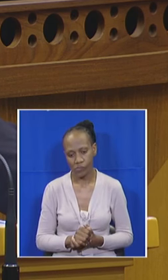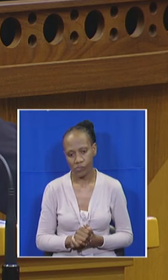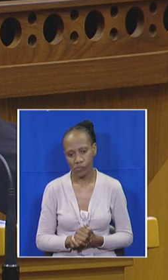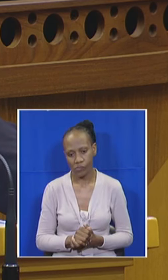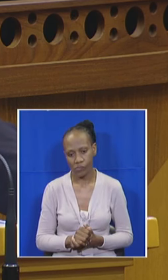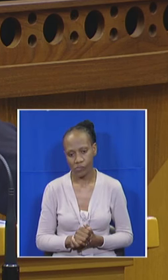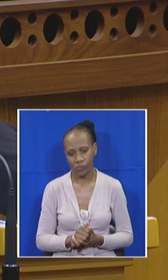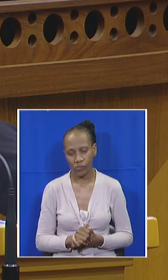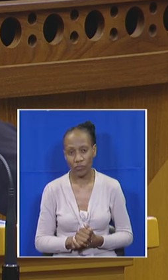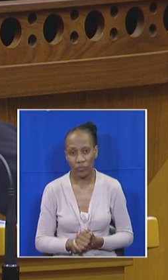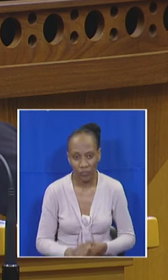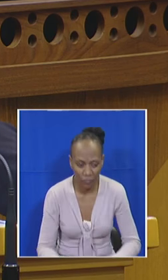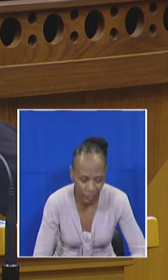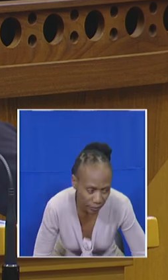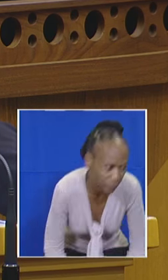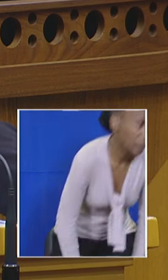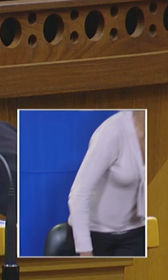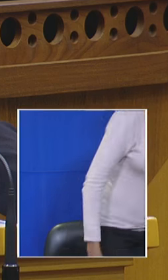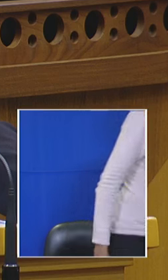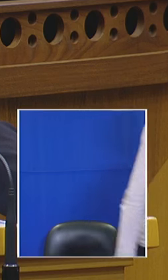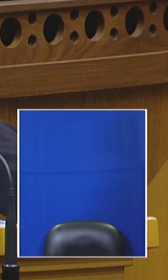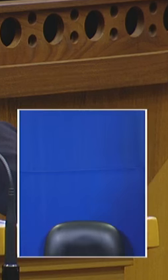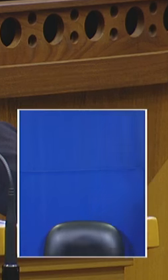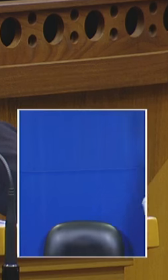difficult terrain in our rural